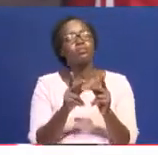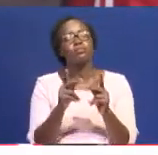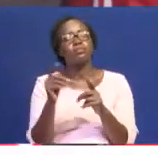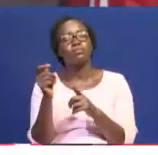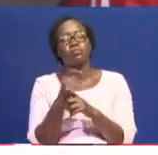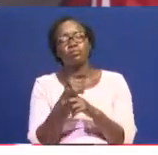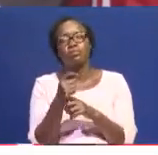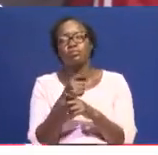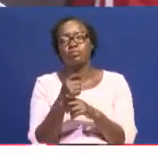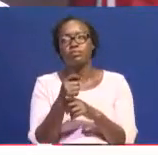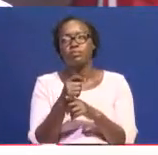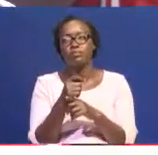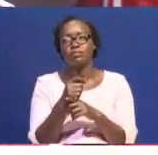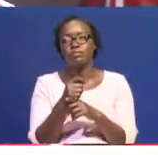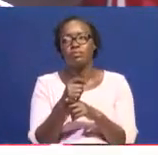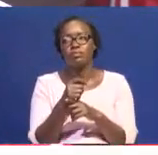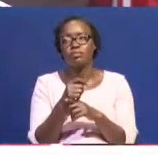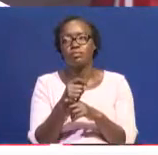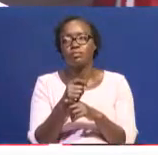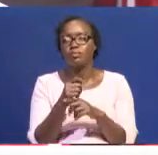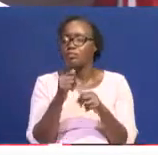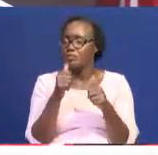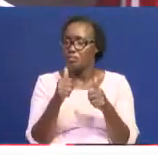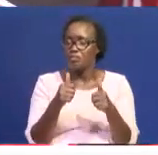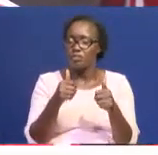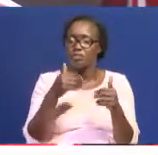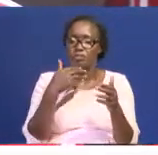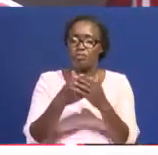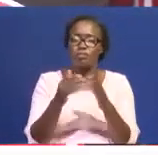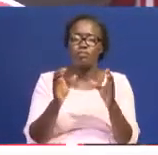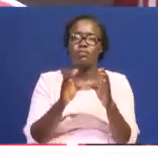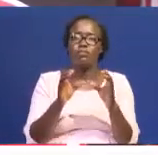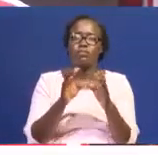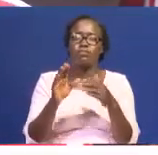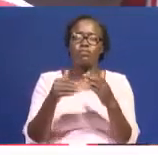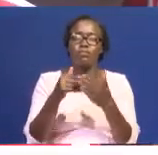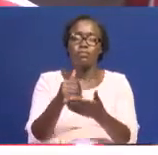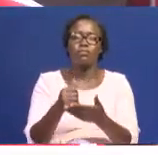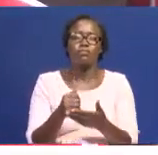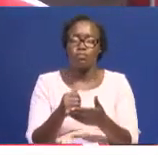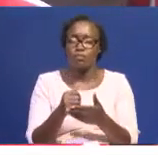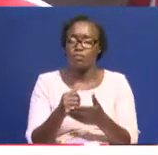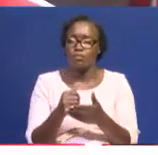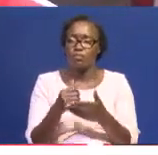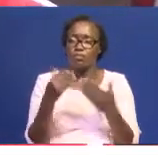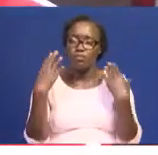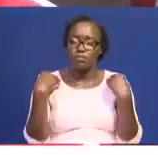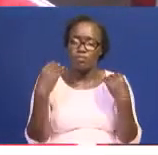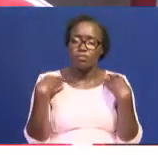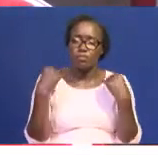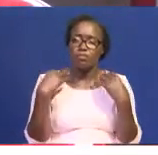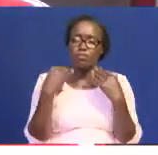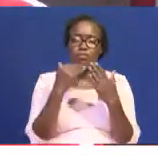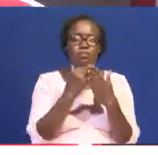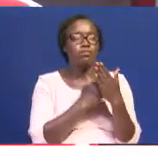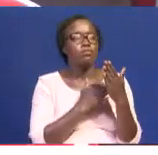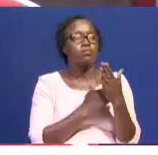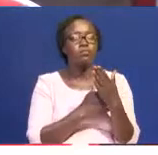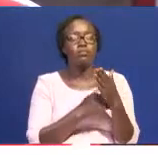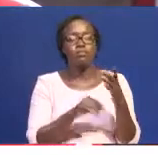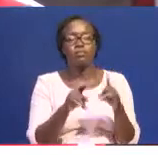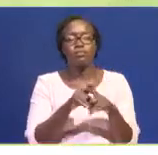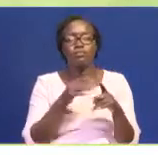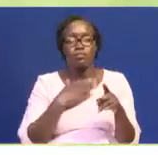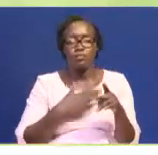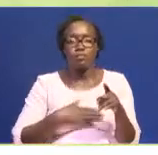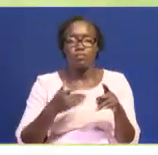training tulipewa training poa. Na shukuru tena coaches wenye walitusaidia kwa mazoezi, wametupea program yenye inashikana na